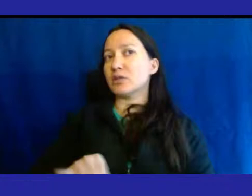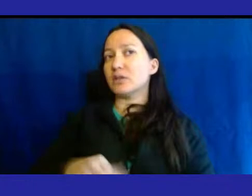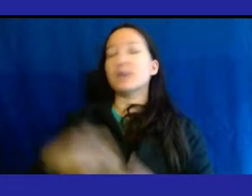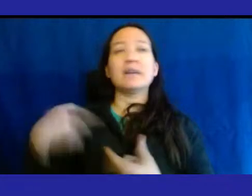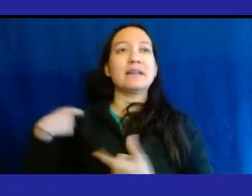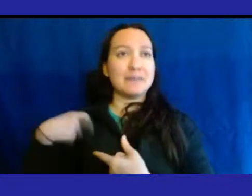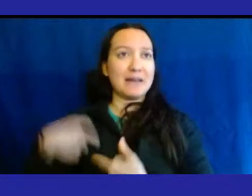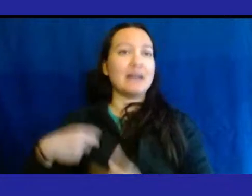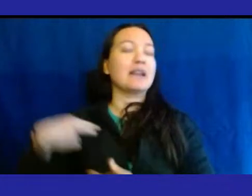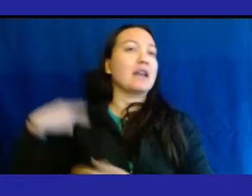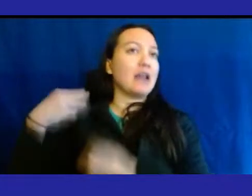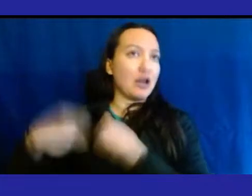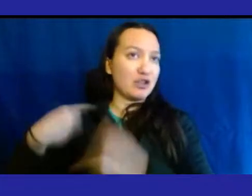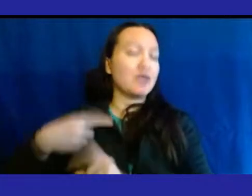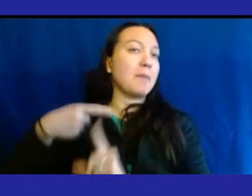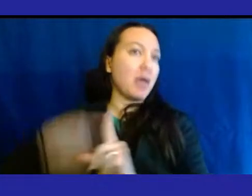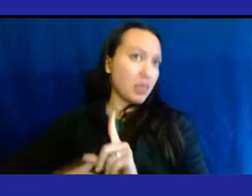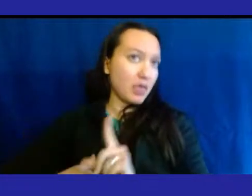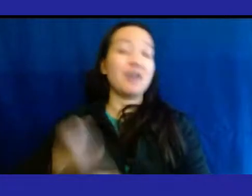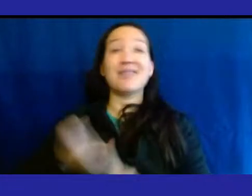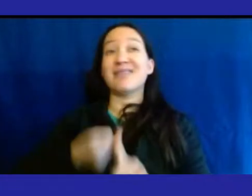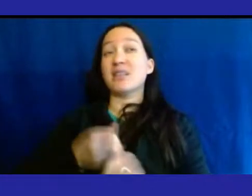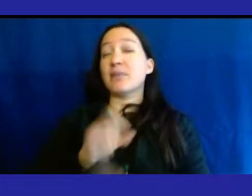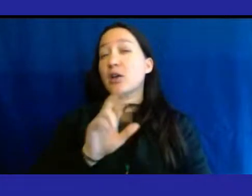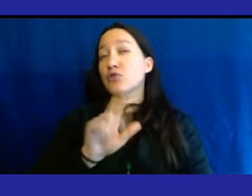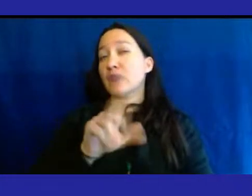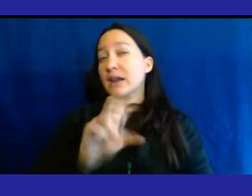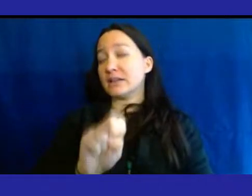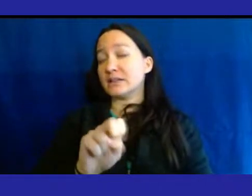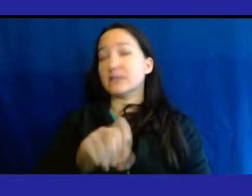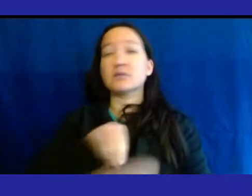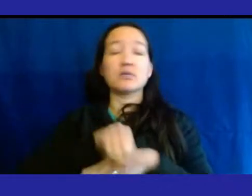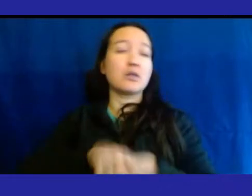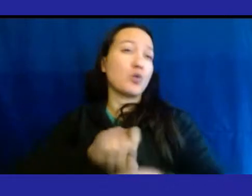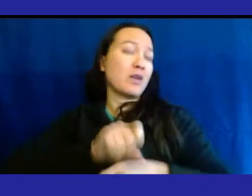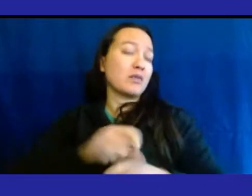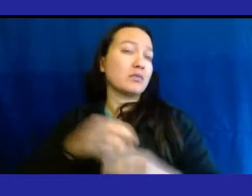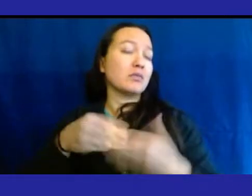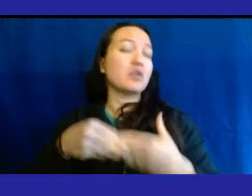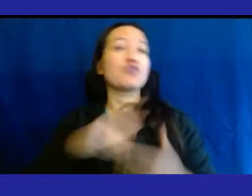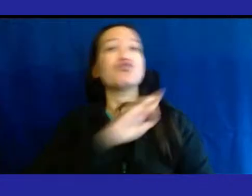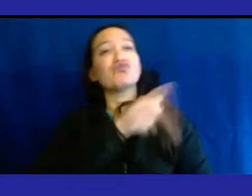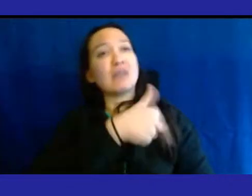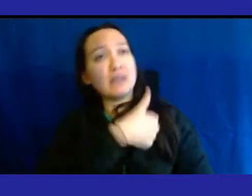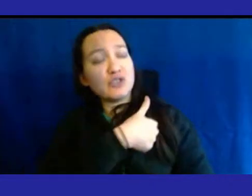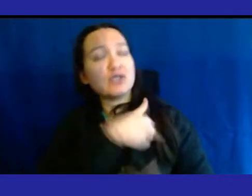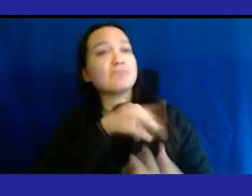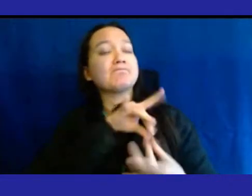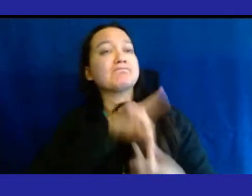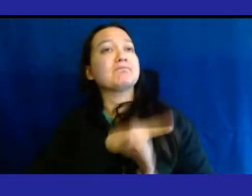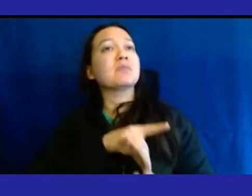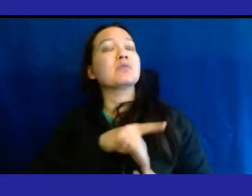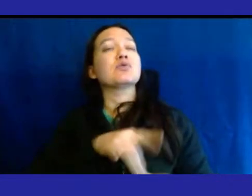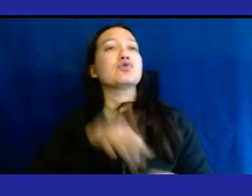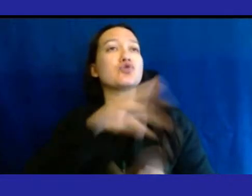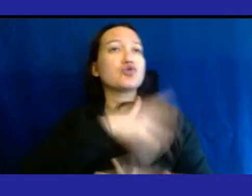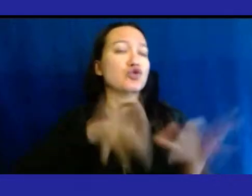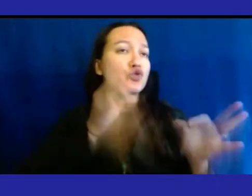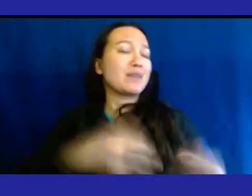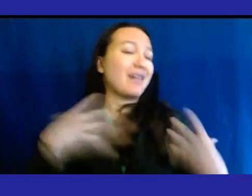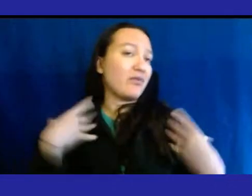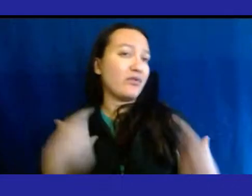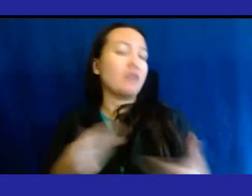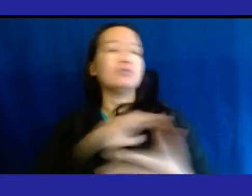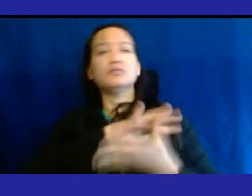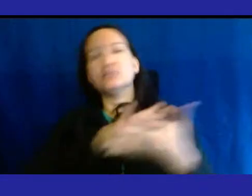Month. We had the impact of race, of workplace dynamics, religion as a social determinant of health, and many others that we